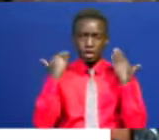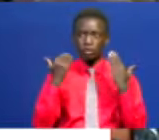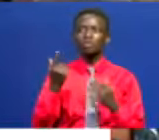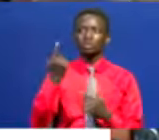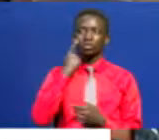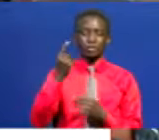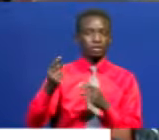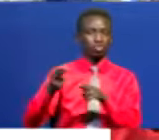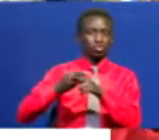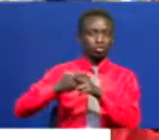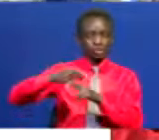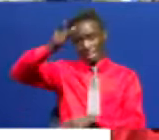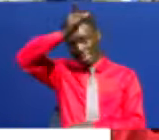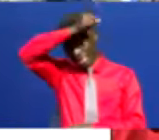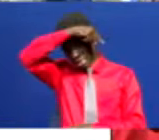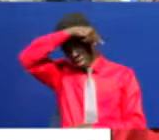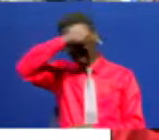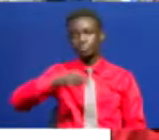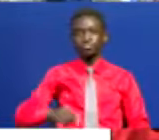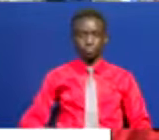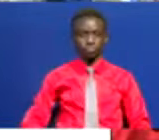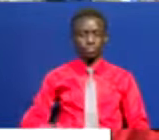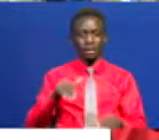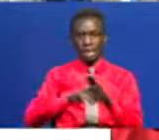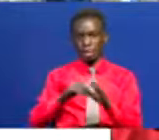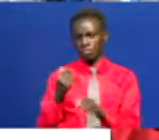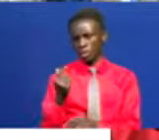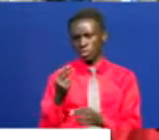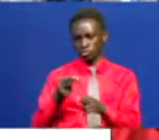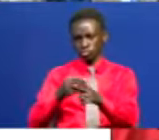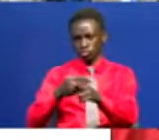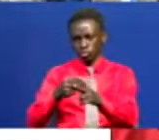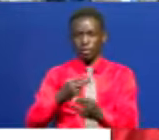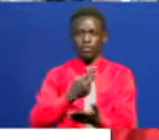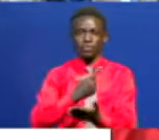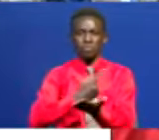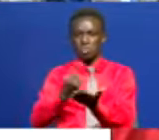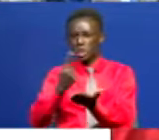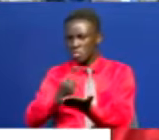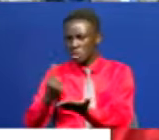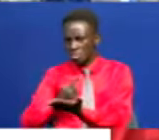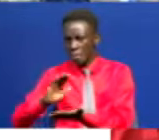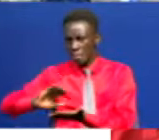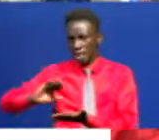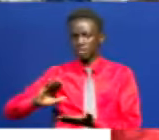to graduate inside a couple of days. It's in a few weeks' time.